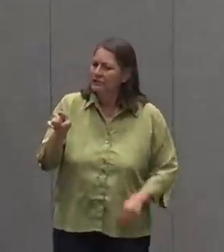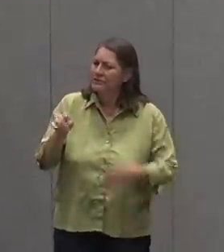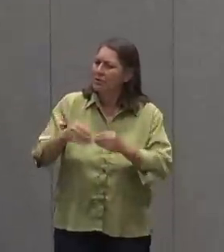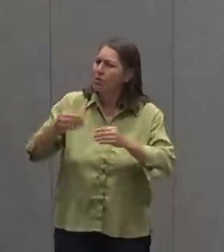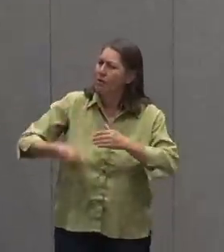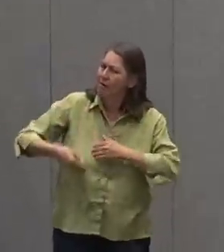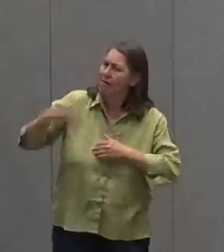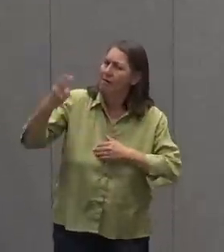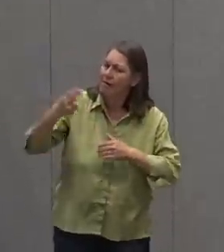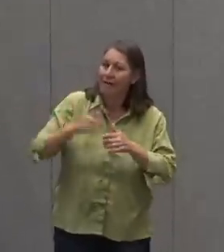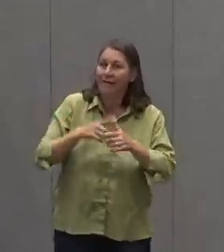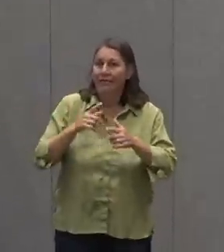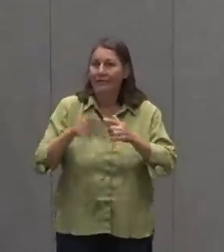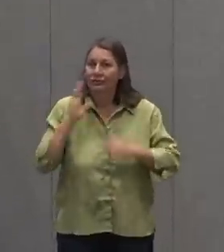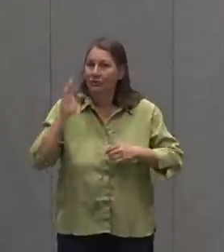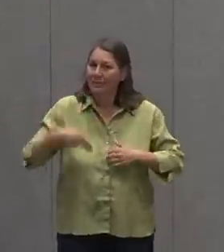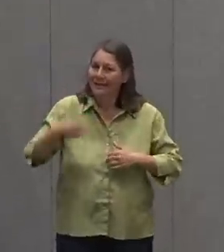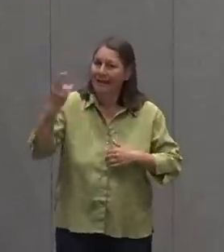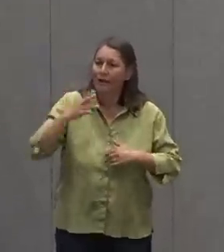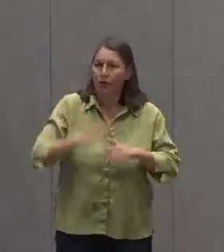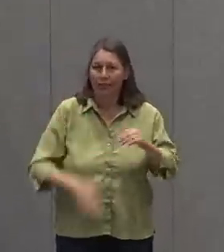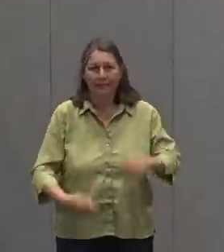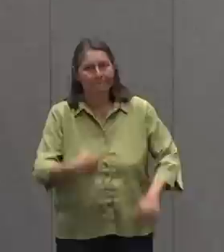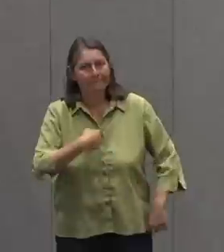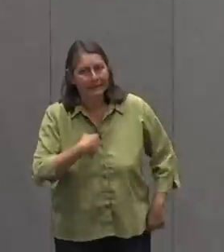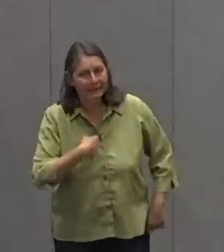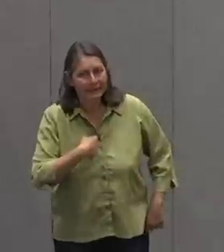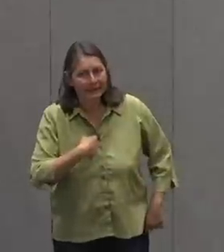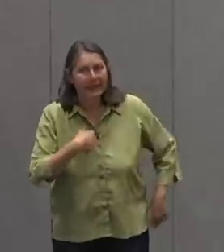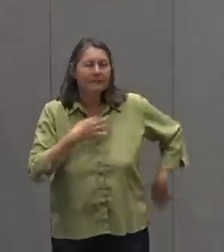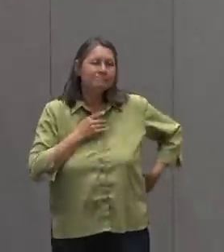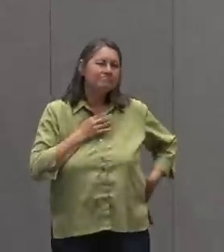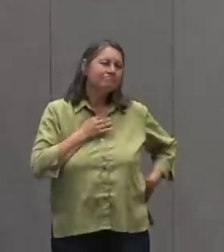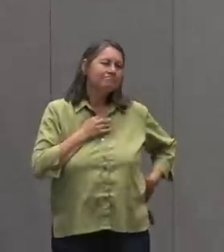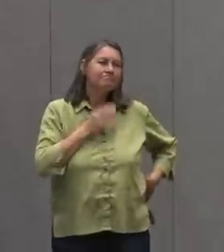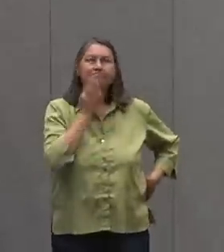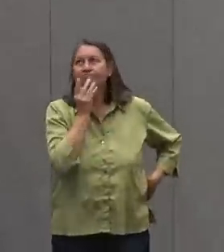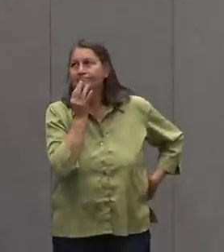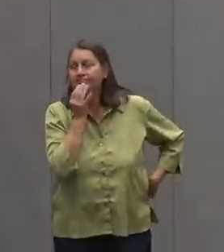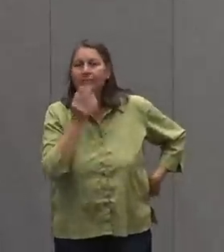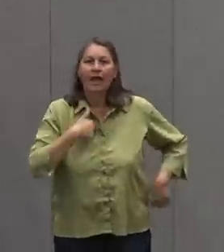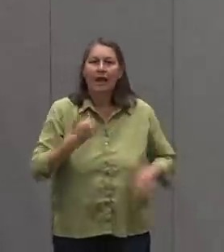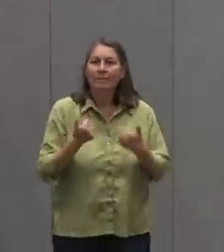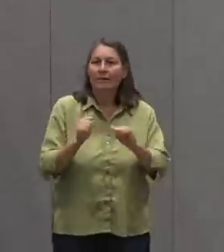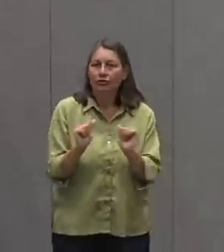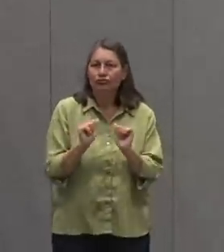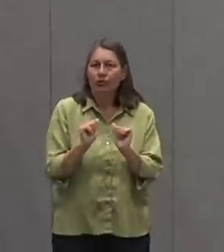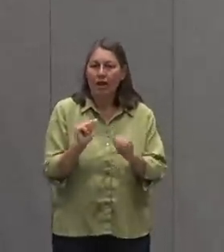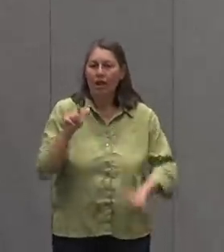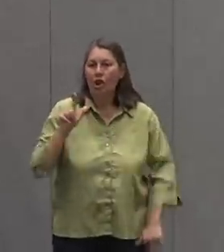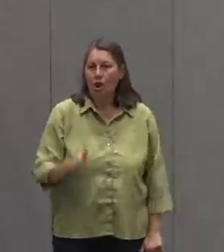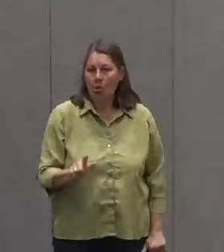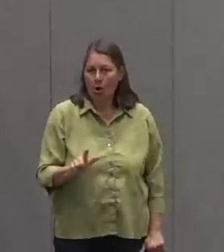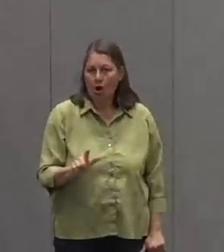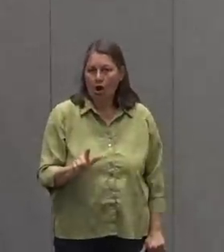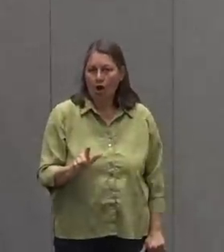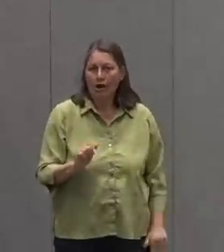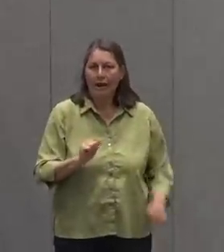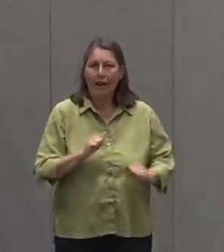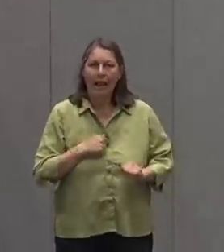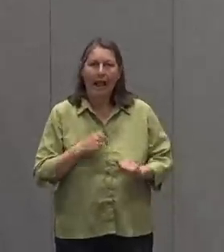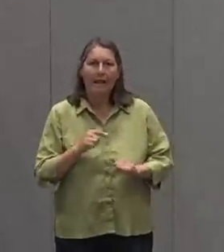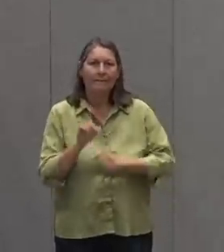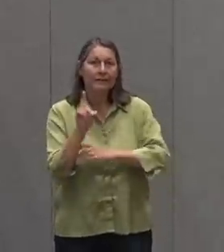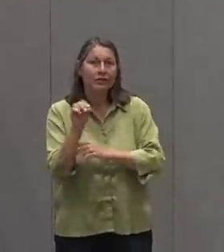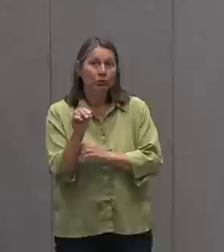then she's still going to be higher than mine. But I'm gonna try lower. Let's see. I'm gonna